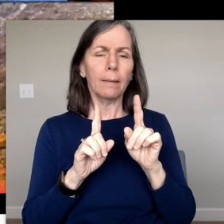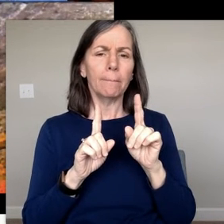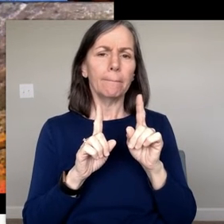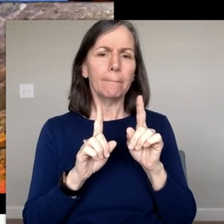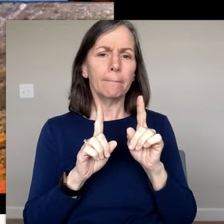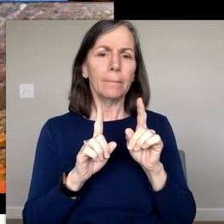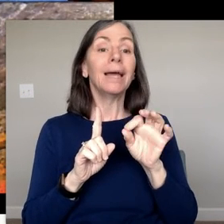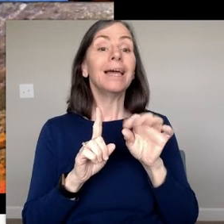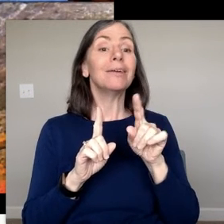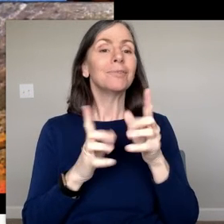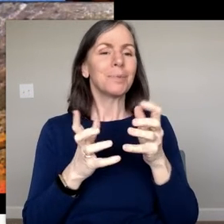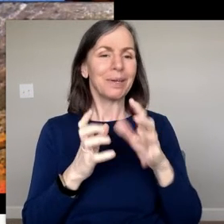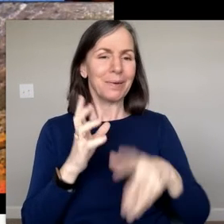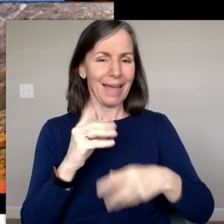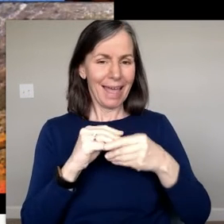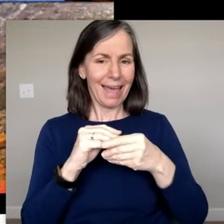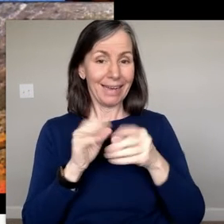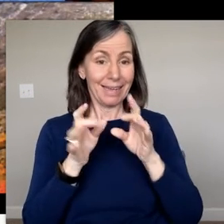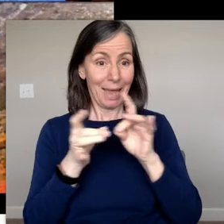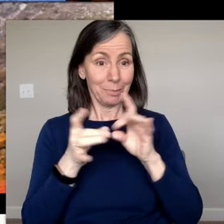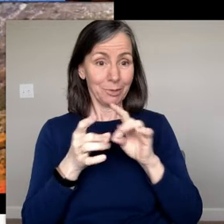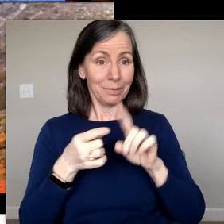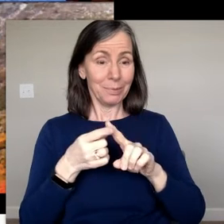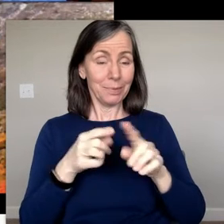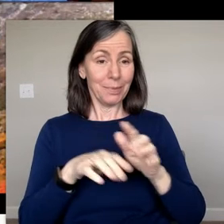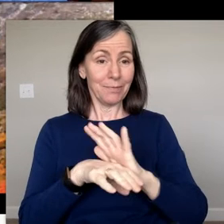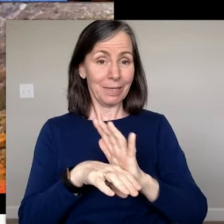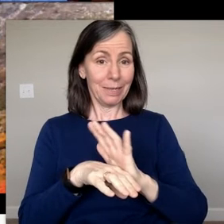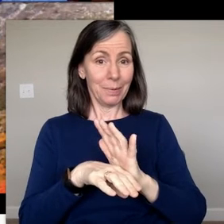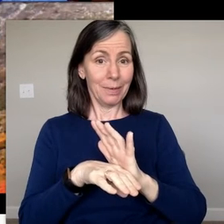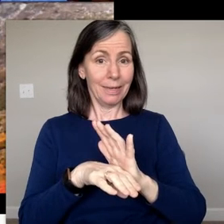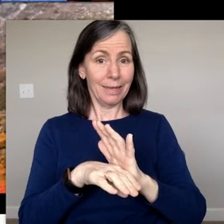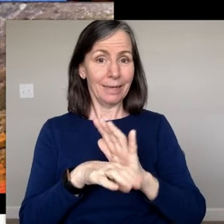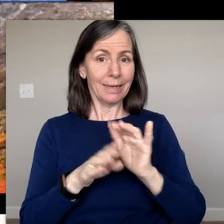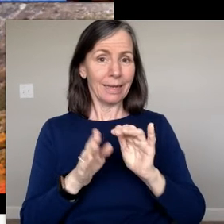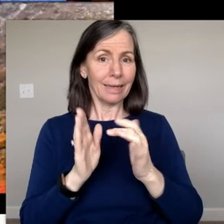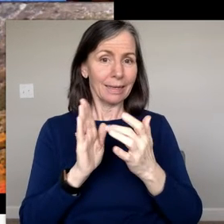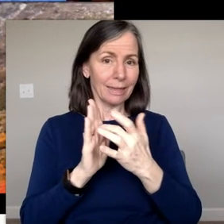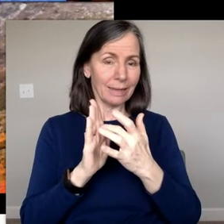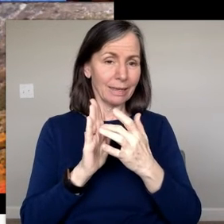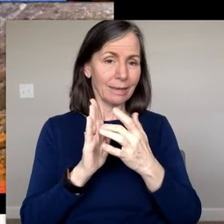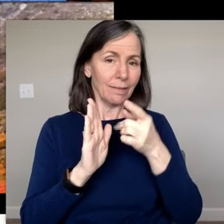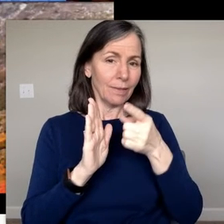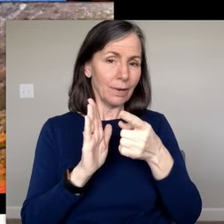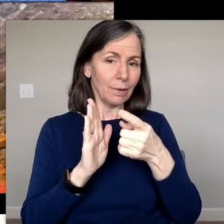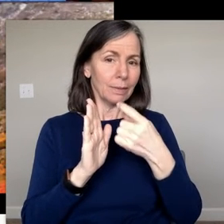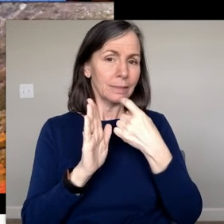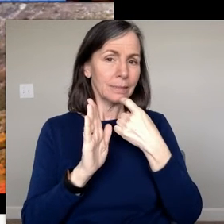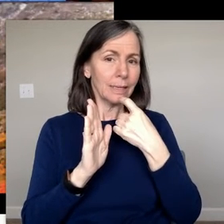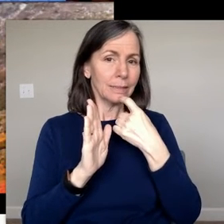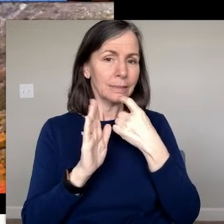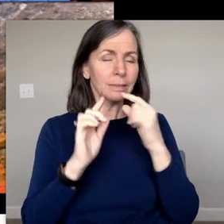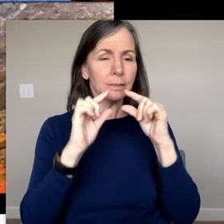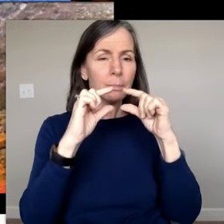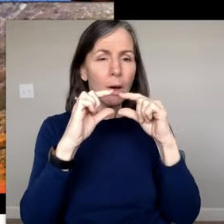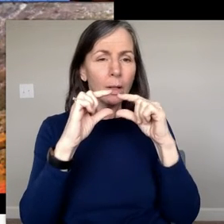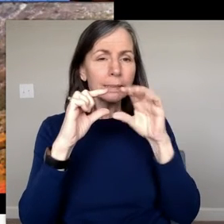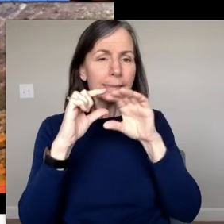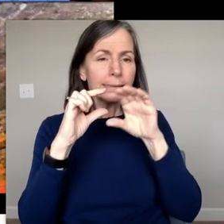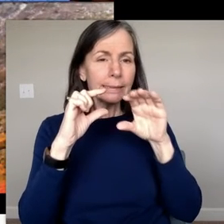if you want to add captioning to your video, you can click on this button that says 2 little CCs at the